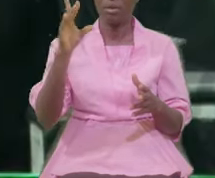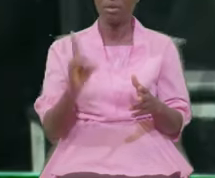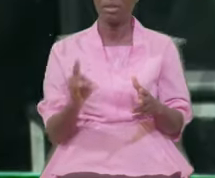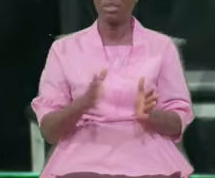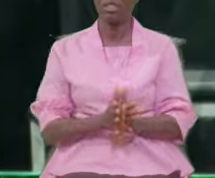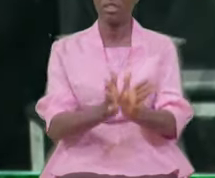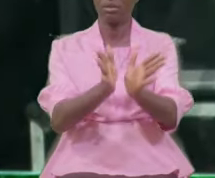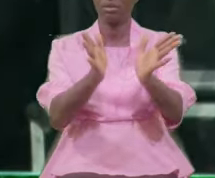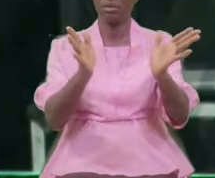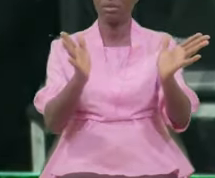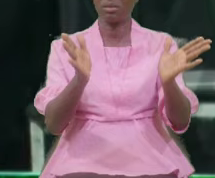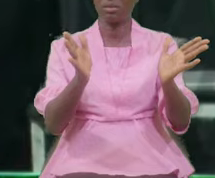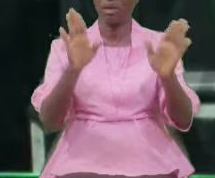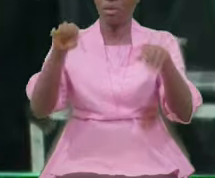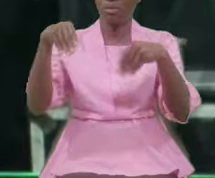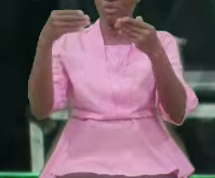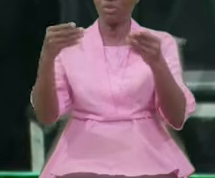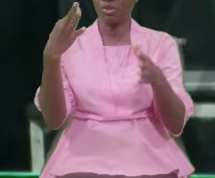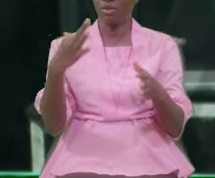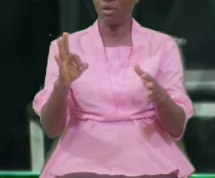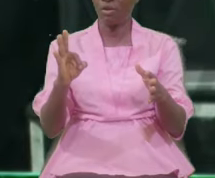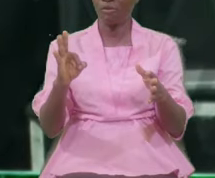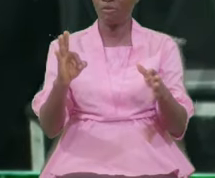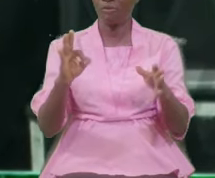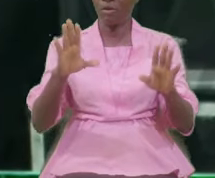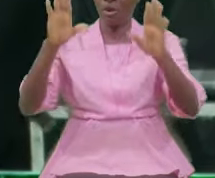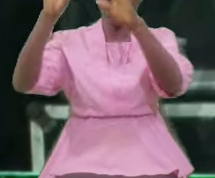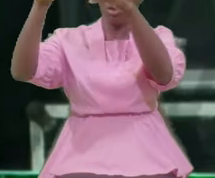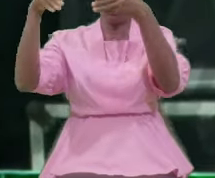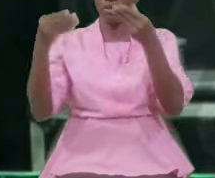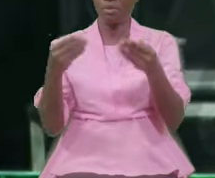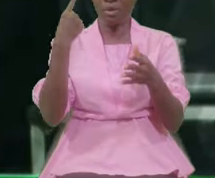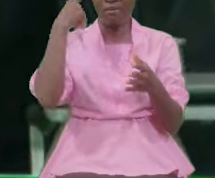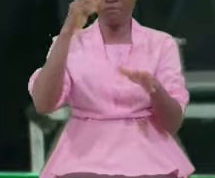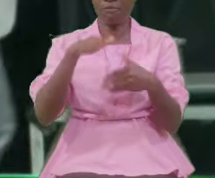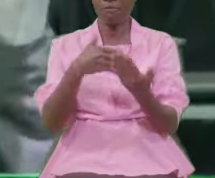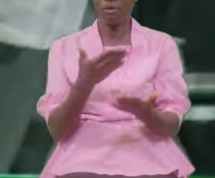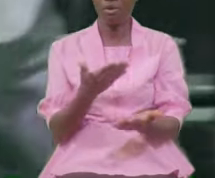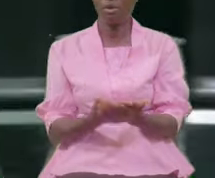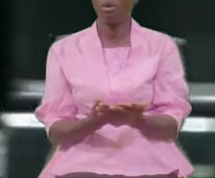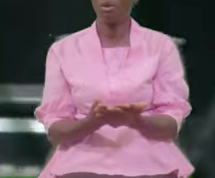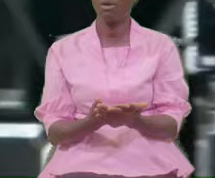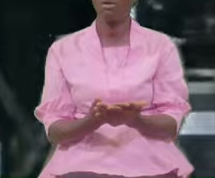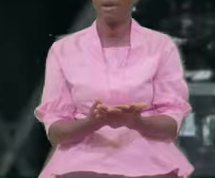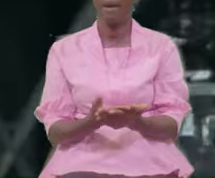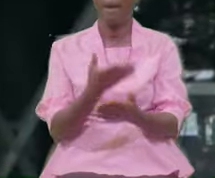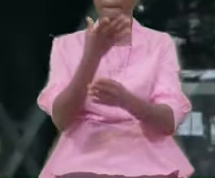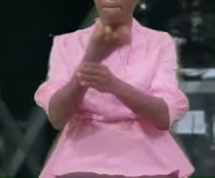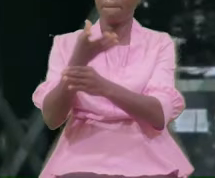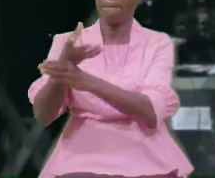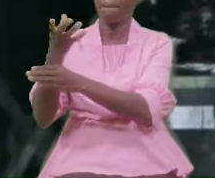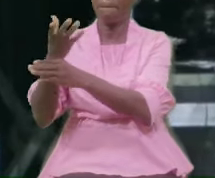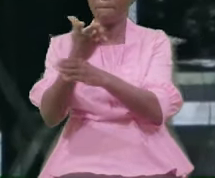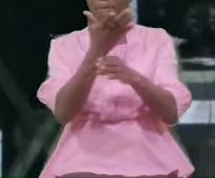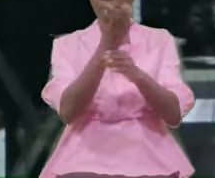petition us pinakadako Uban ang patagon sa dios sa pagtagbo sa tanan ng